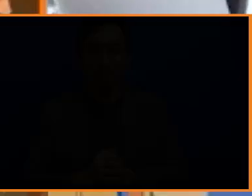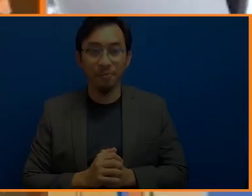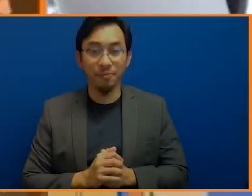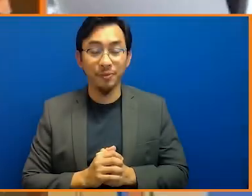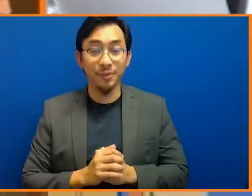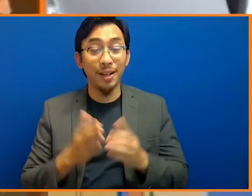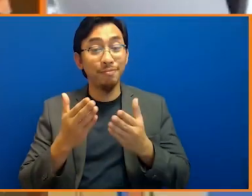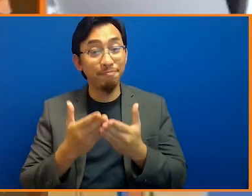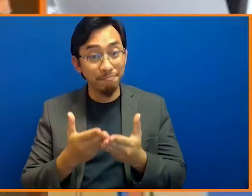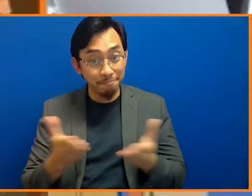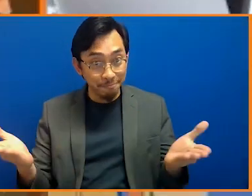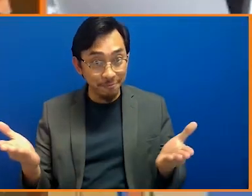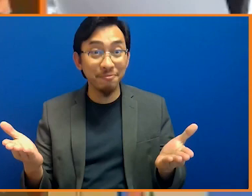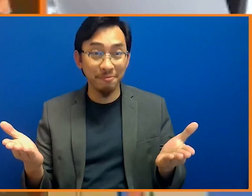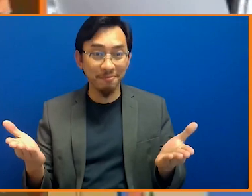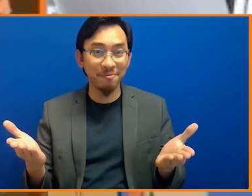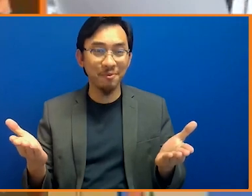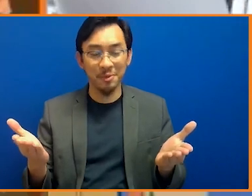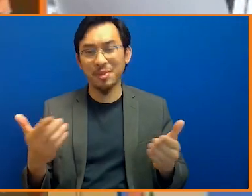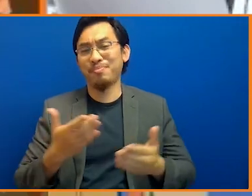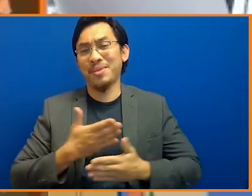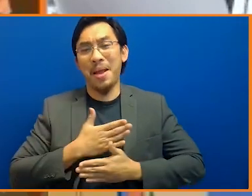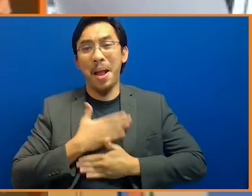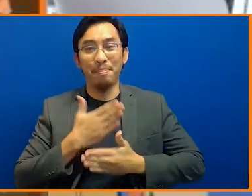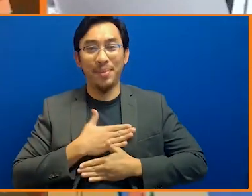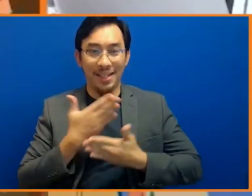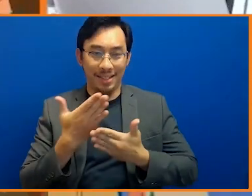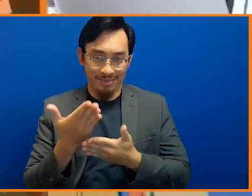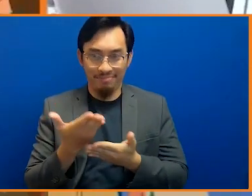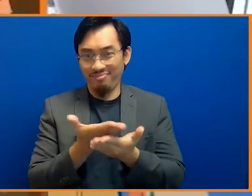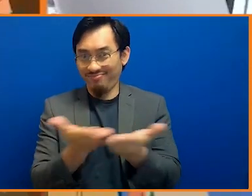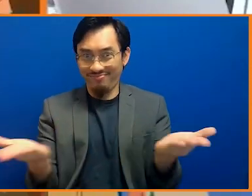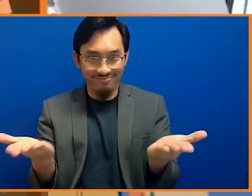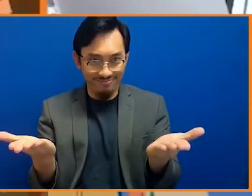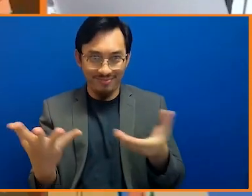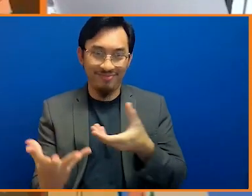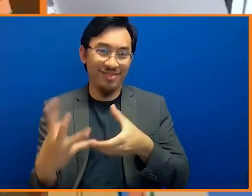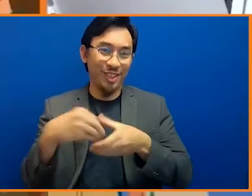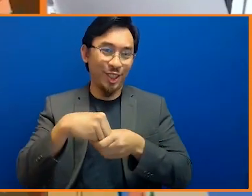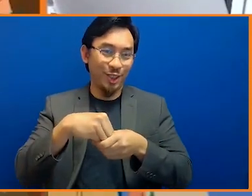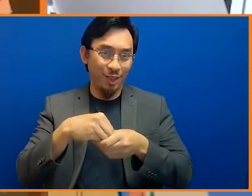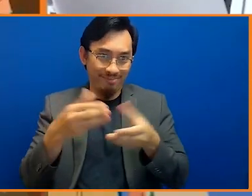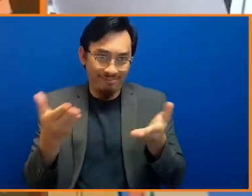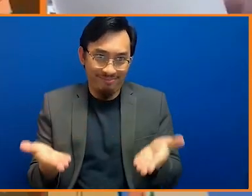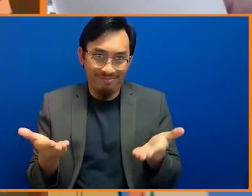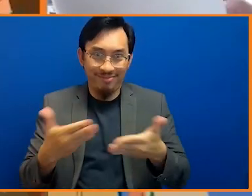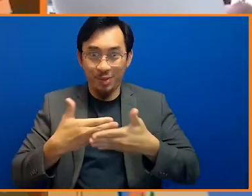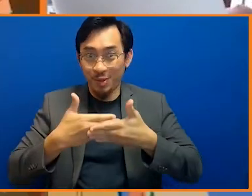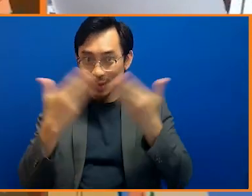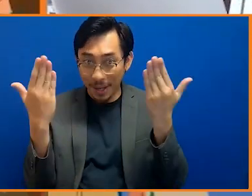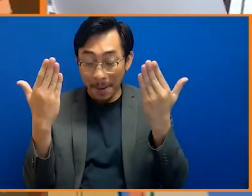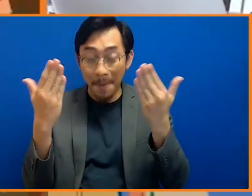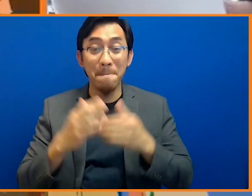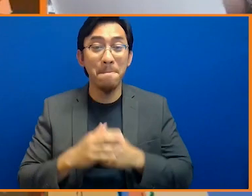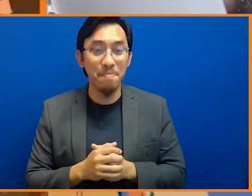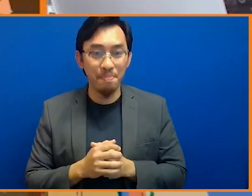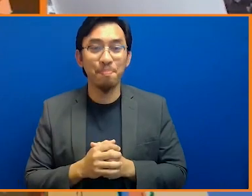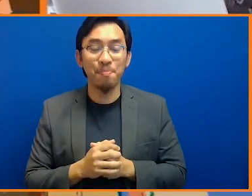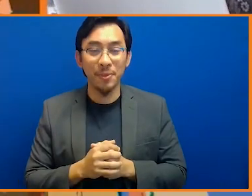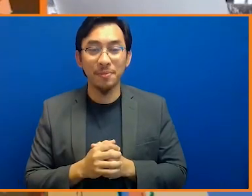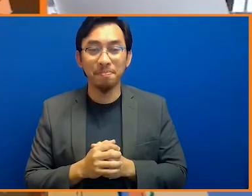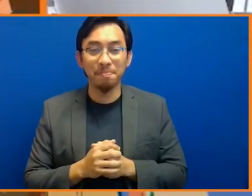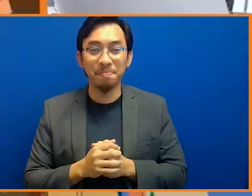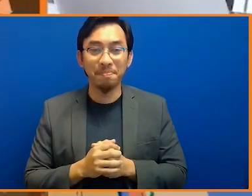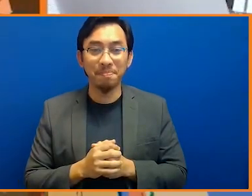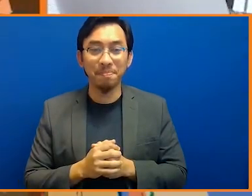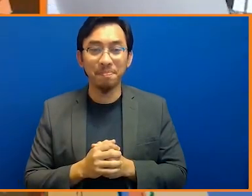One number of participants. I'm very happy to see that every one of you are here with me today, with us